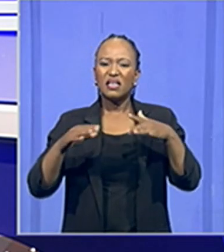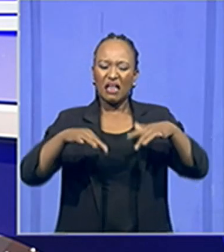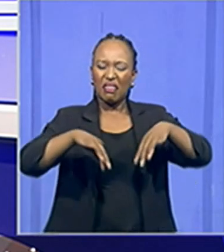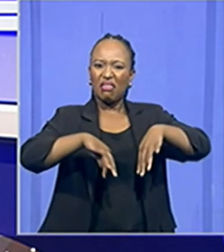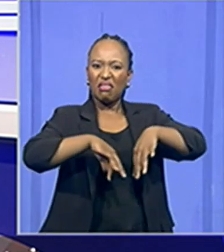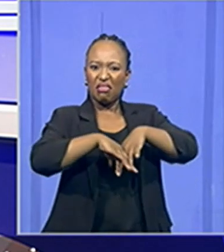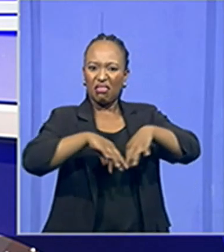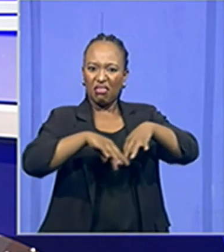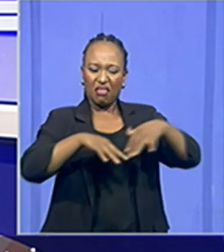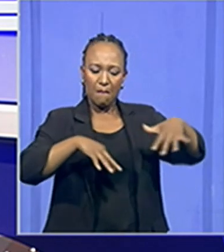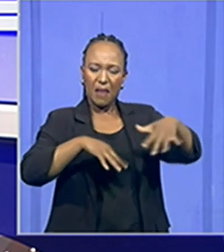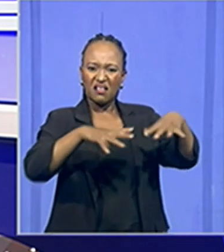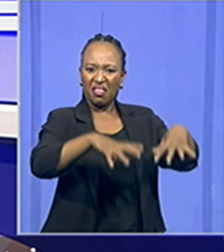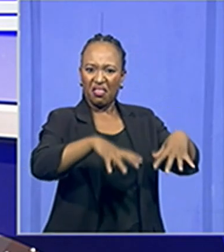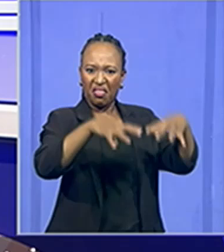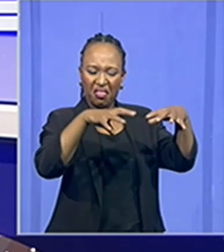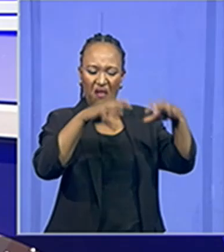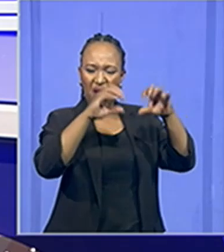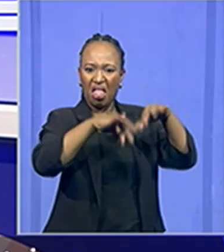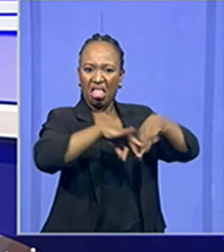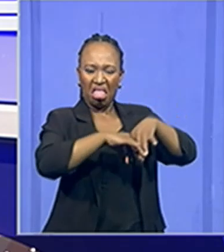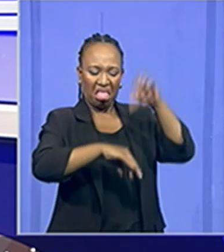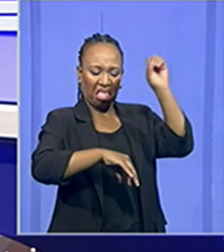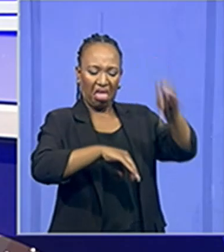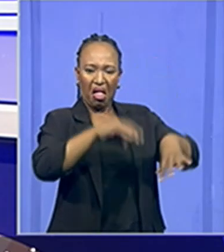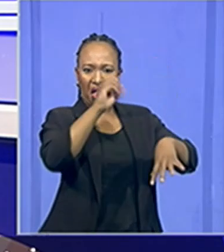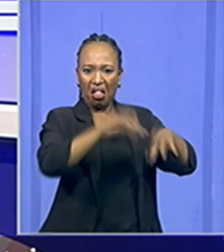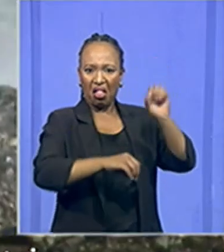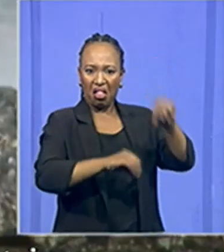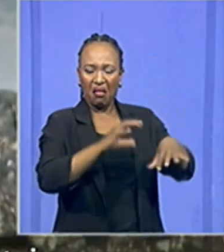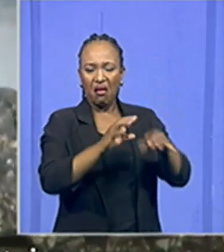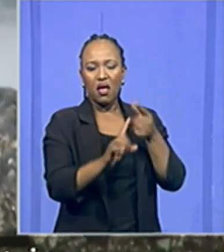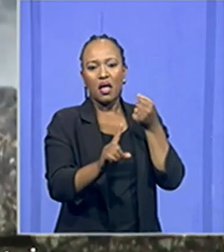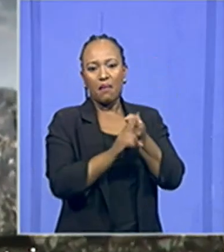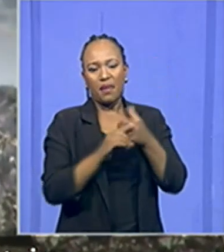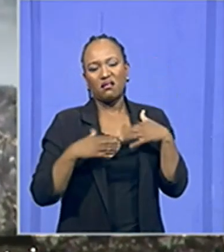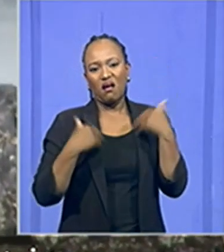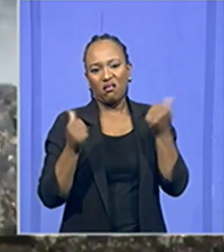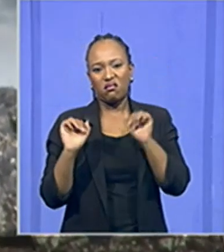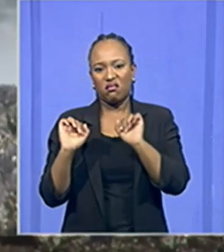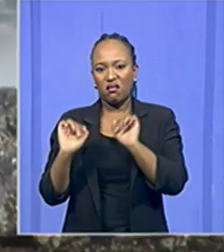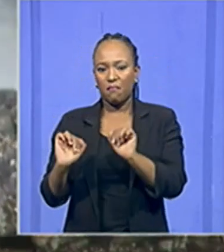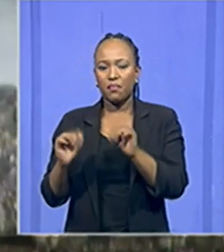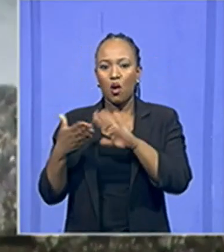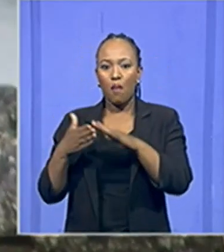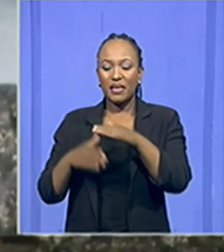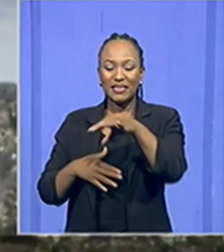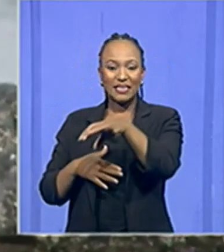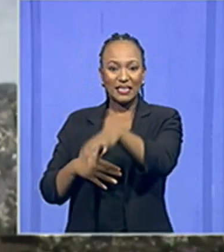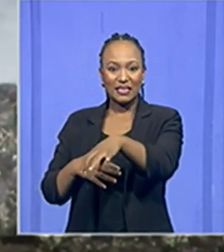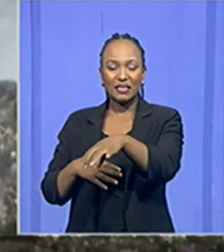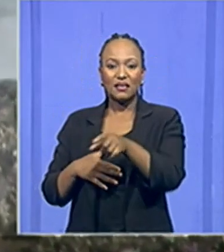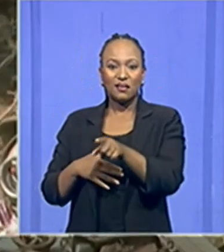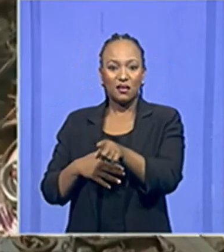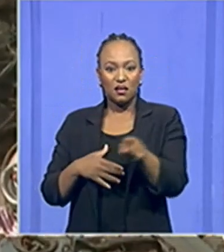go tšwela pele go ama gampe maemo a maphelo a bona. Ba re badudi ba fao bao ba sego molaong bao